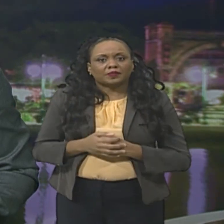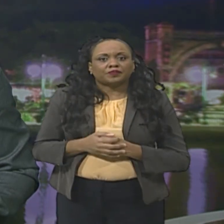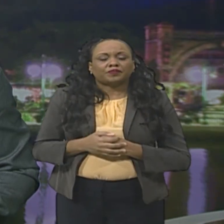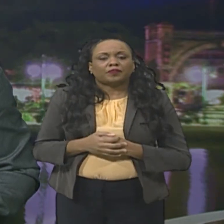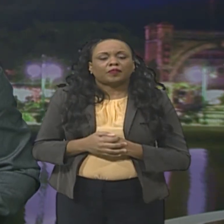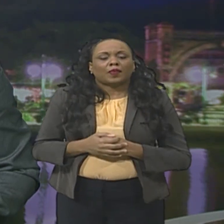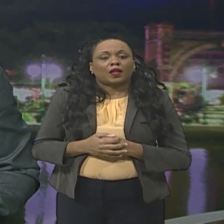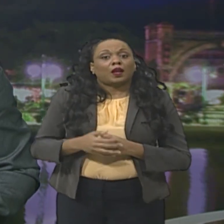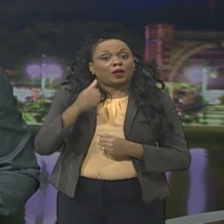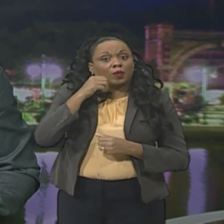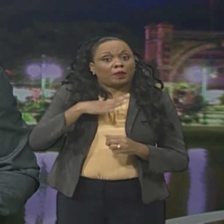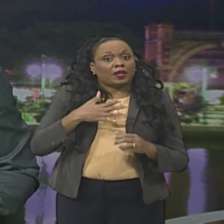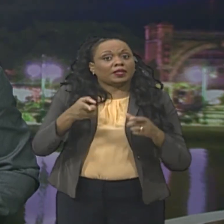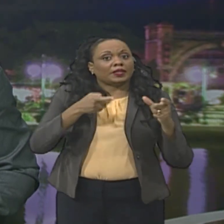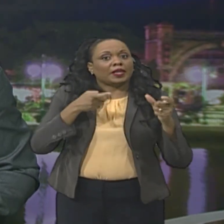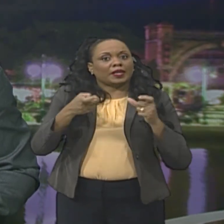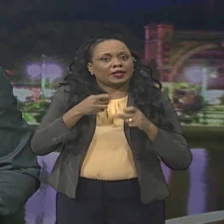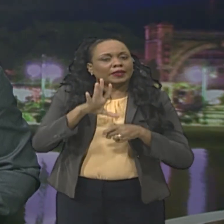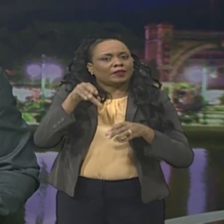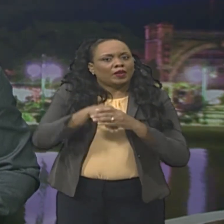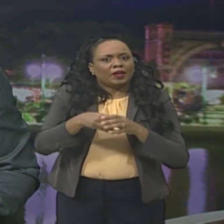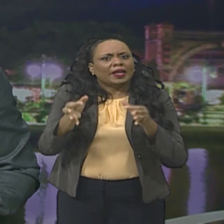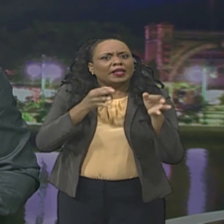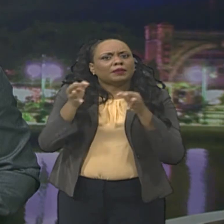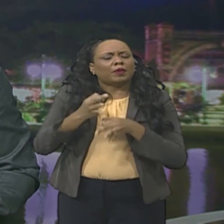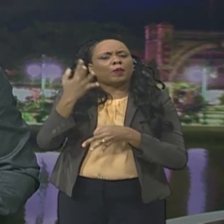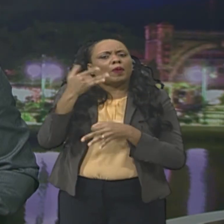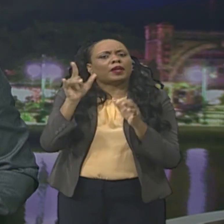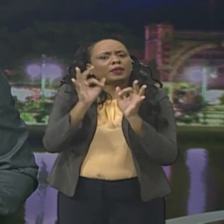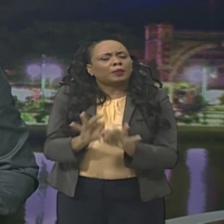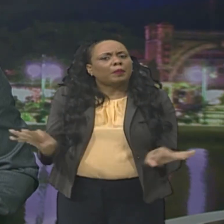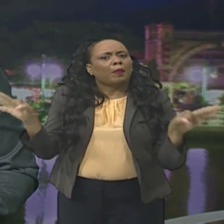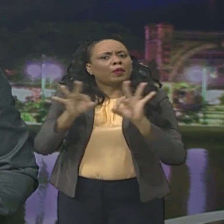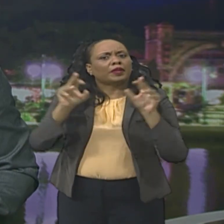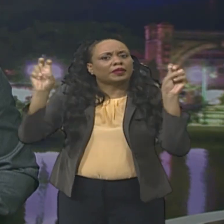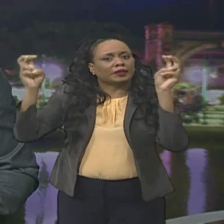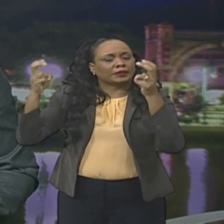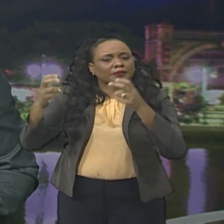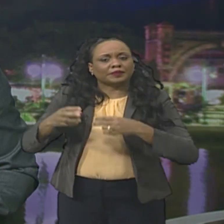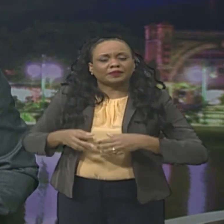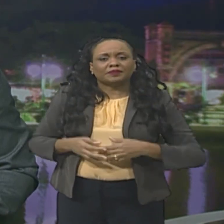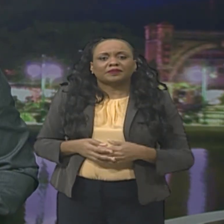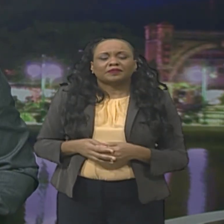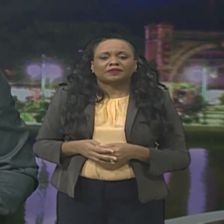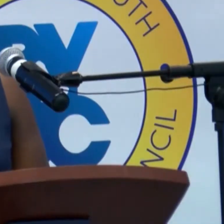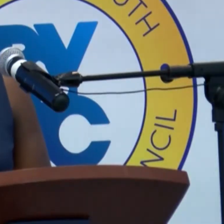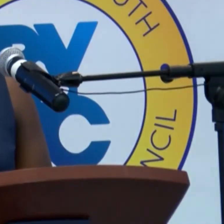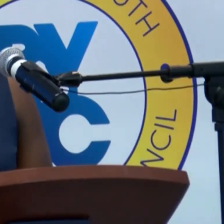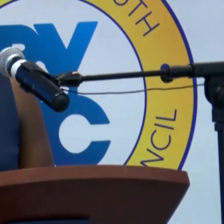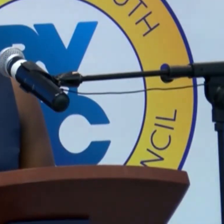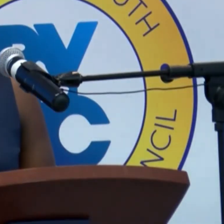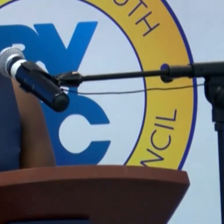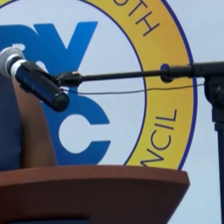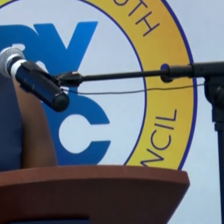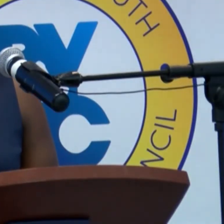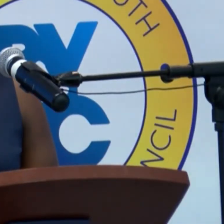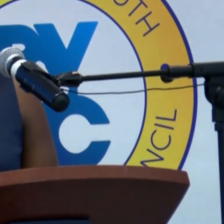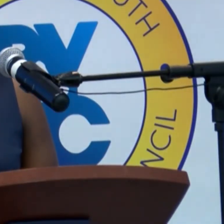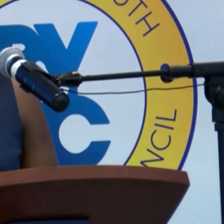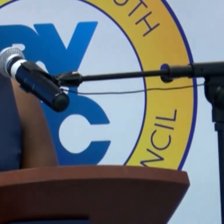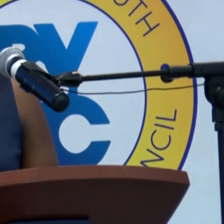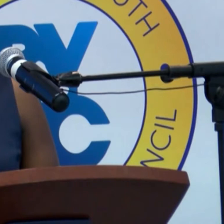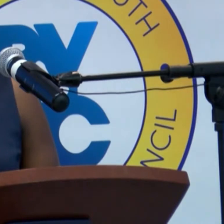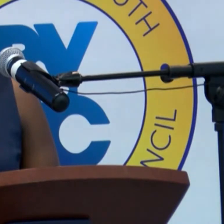the OECS, Denise Blackstock, explained the importance of safe spaces. While there are many types of